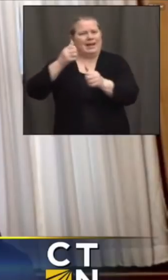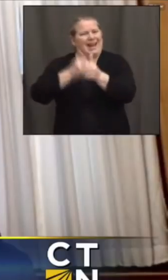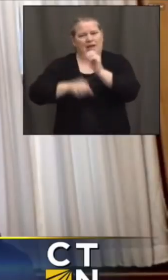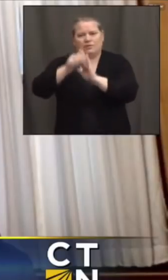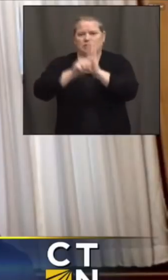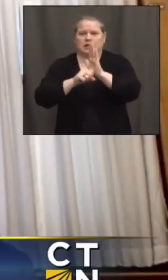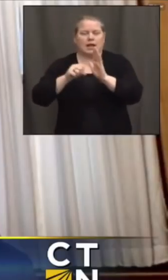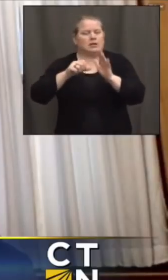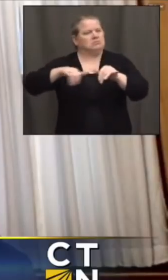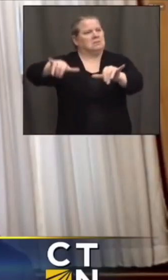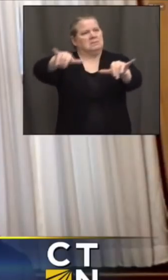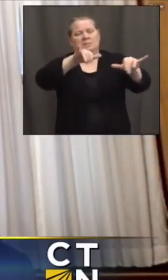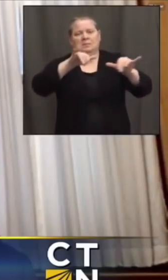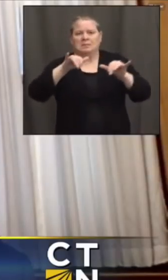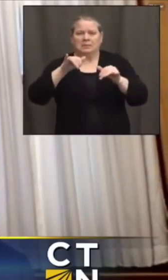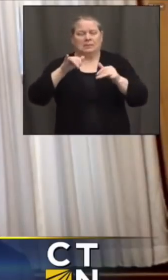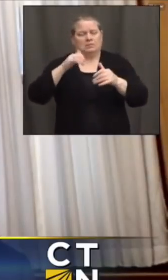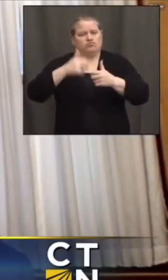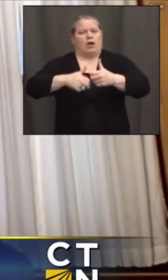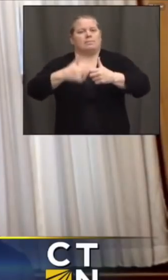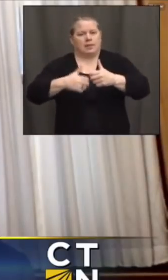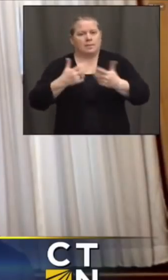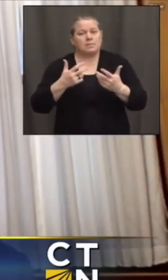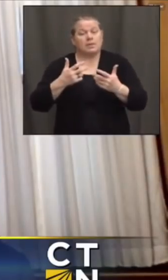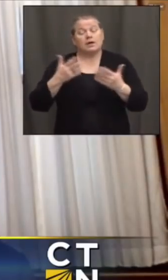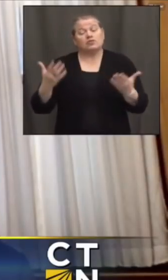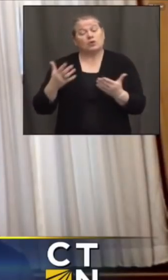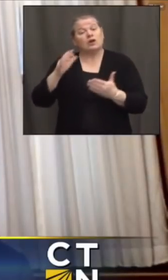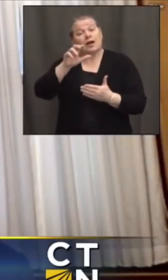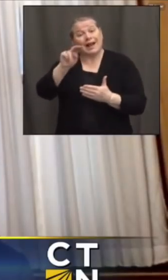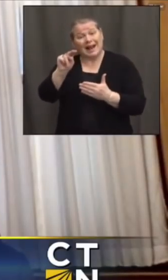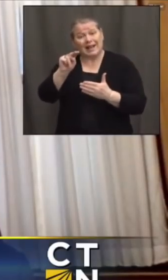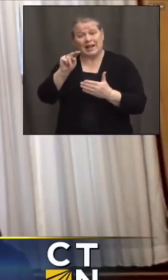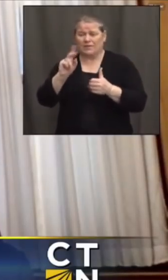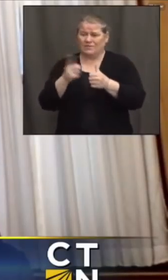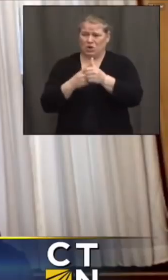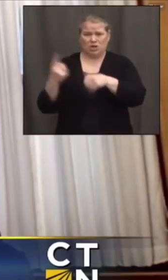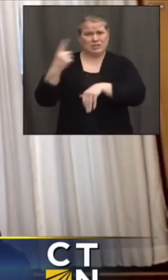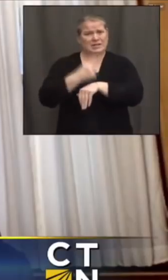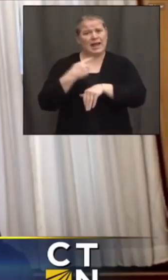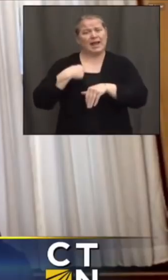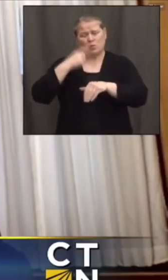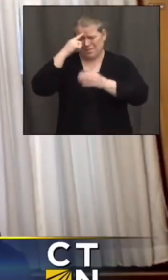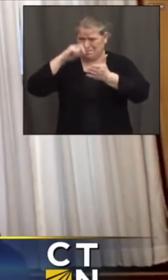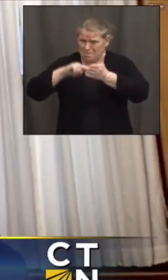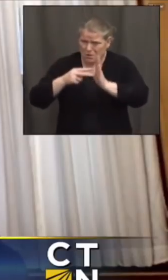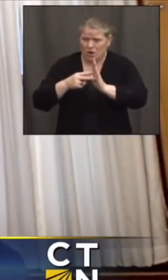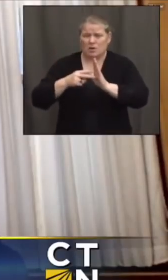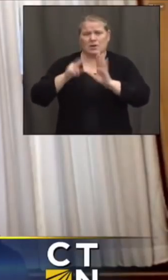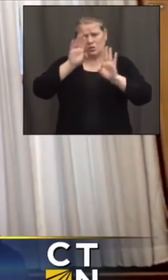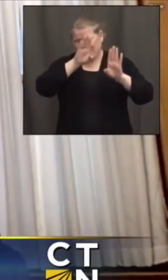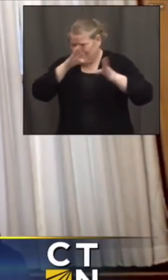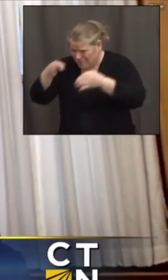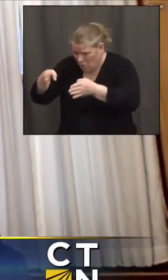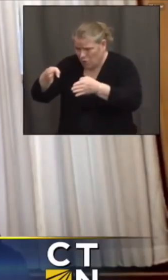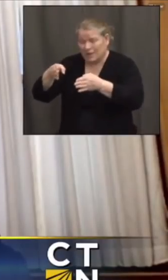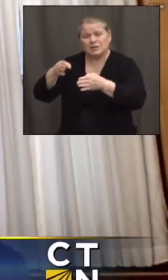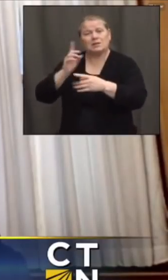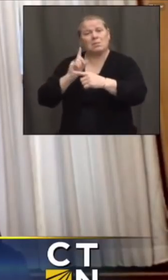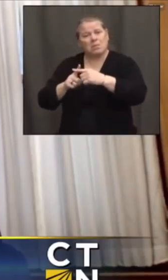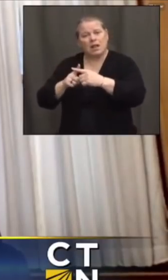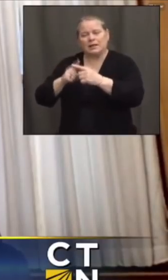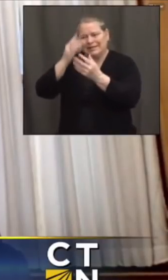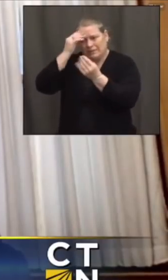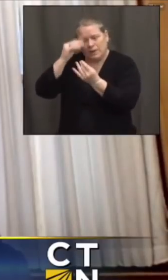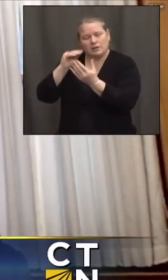been very focused on this from day one, that we're very deliberate about reaching out to these communities, and we're measuring our progress about making sure we're getting vaccine out to